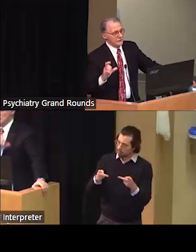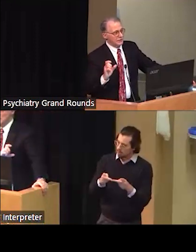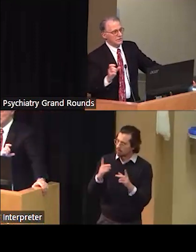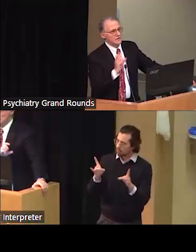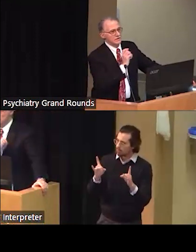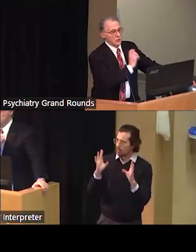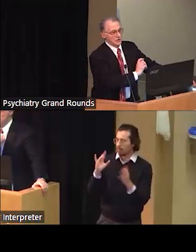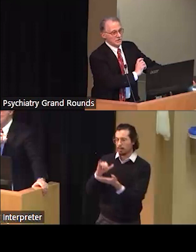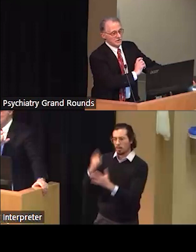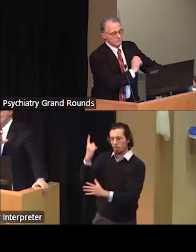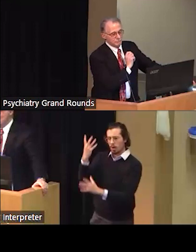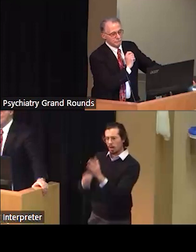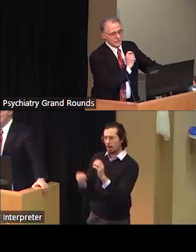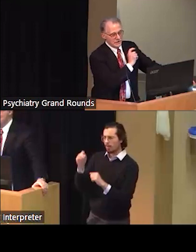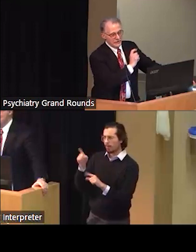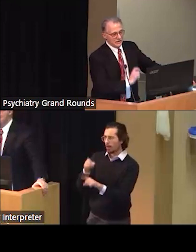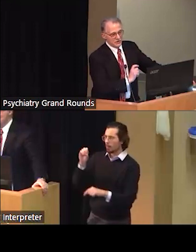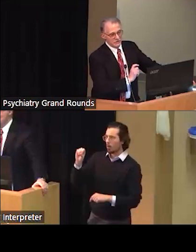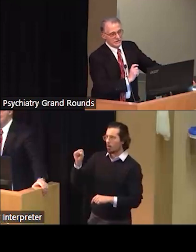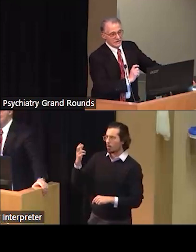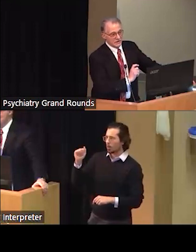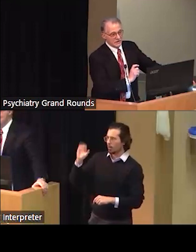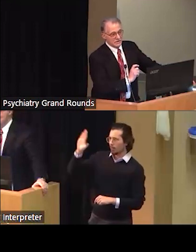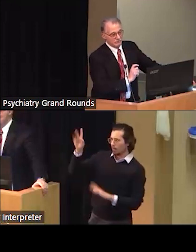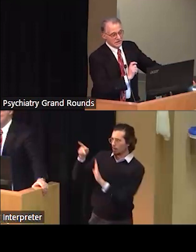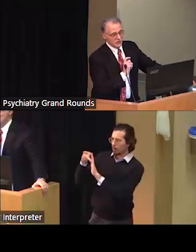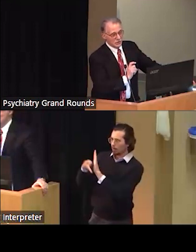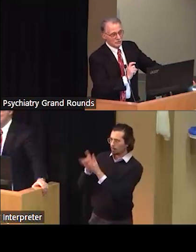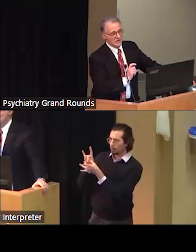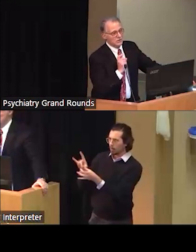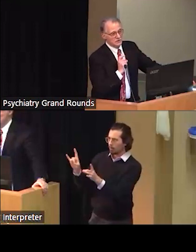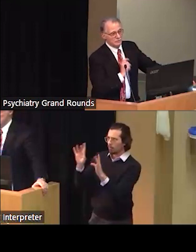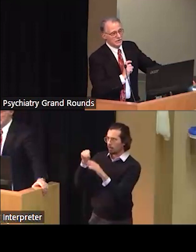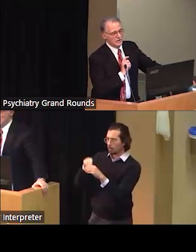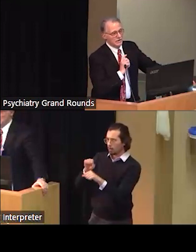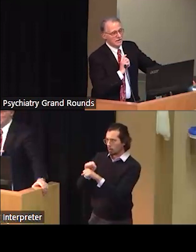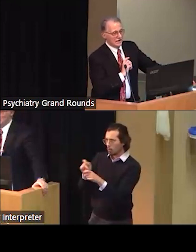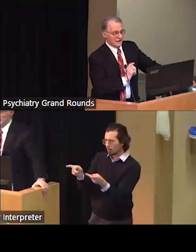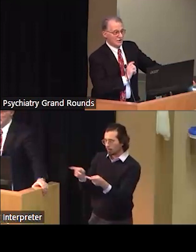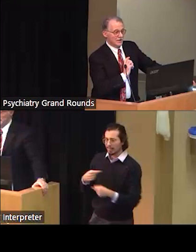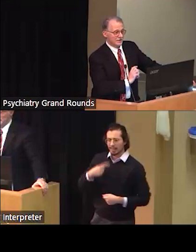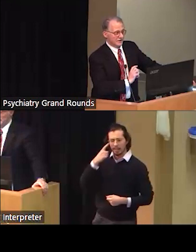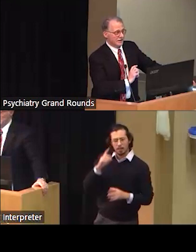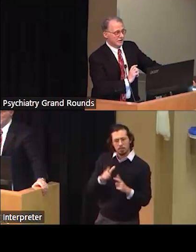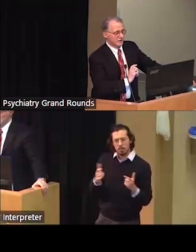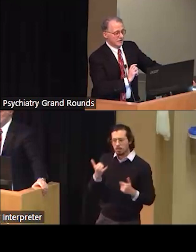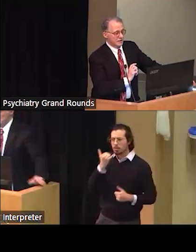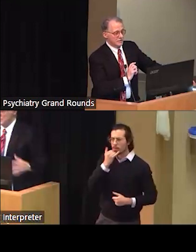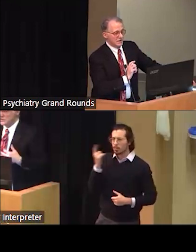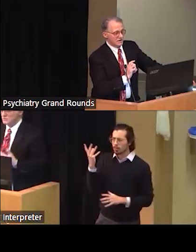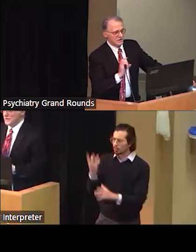a gap in OSHA's typology of violence in the workplace, which is a big error, I